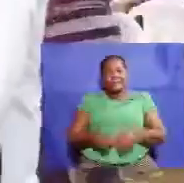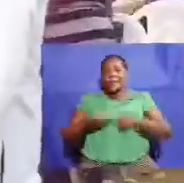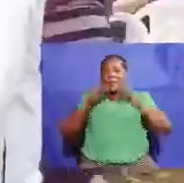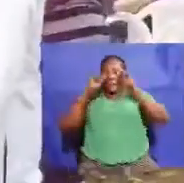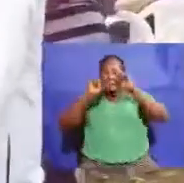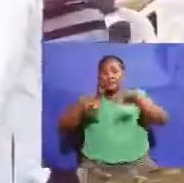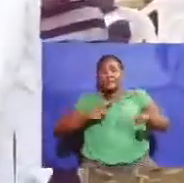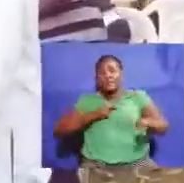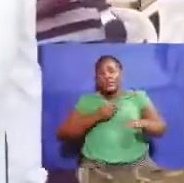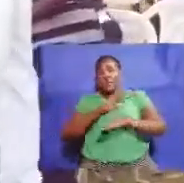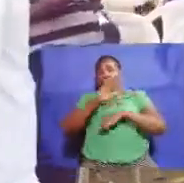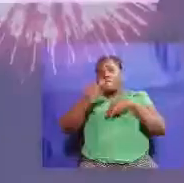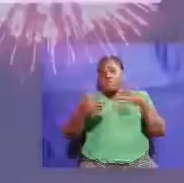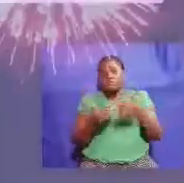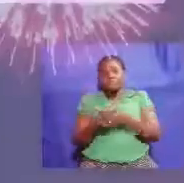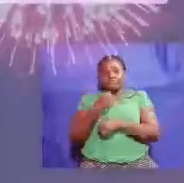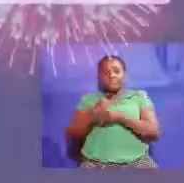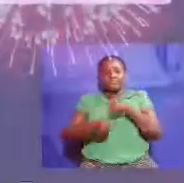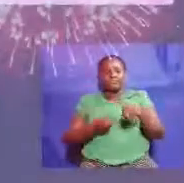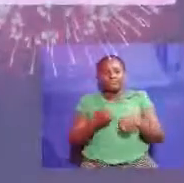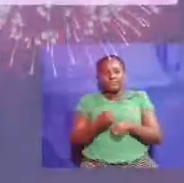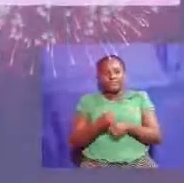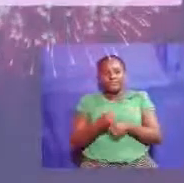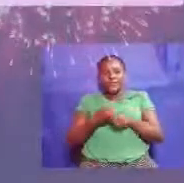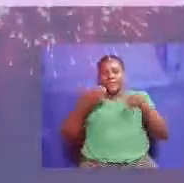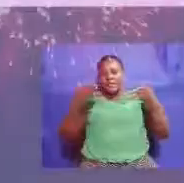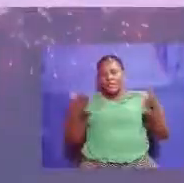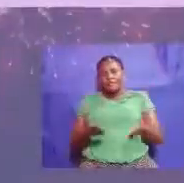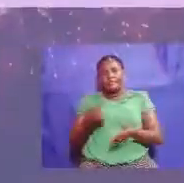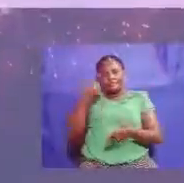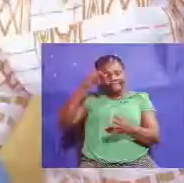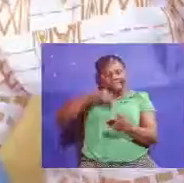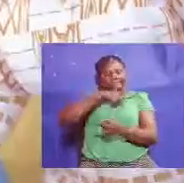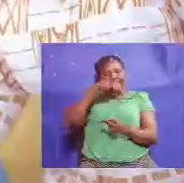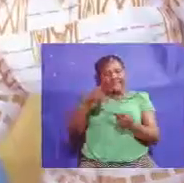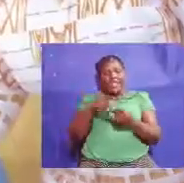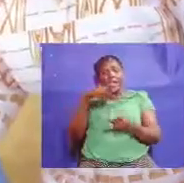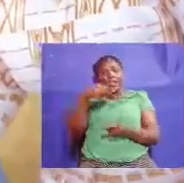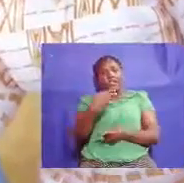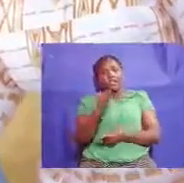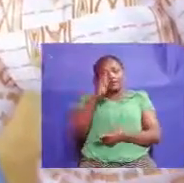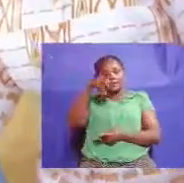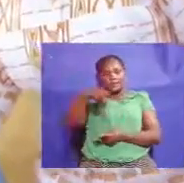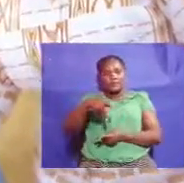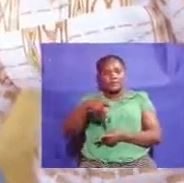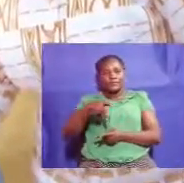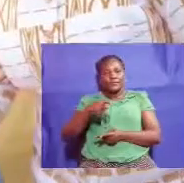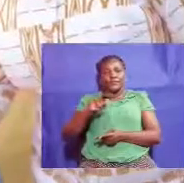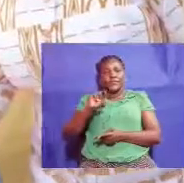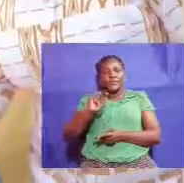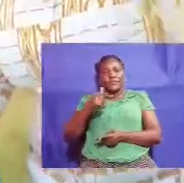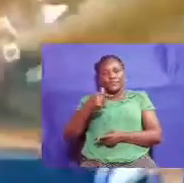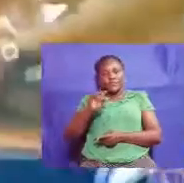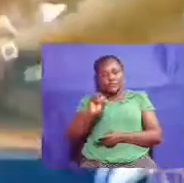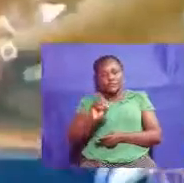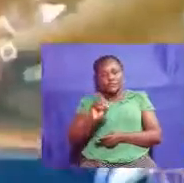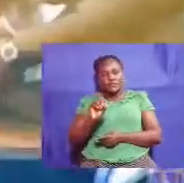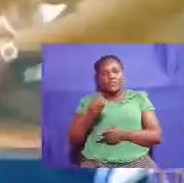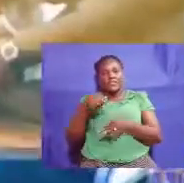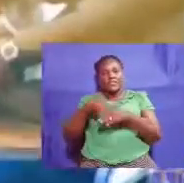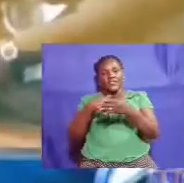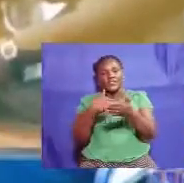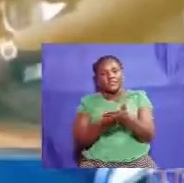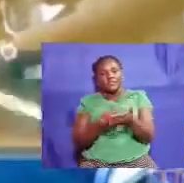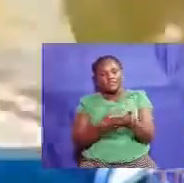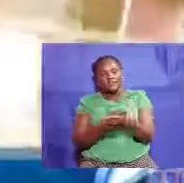has blessed us all these years. The Here for Perfection organization, H4P, is a non-governmental organization based in